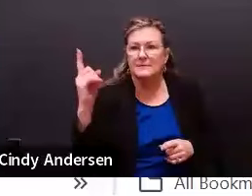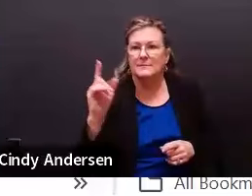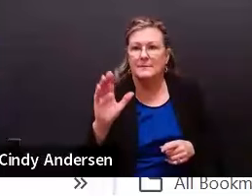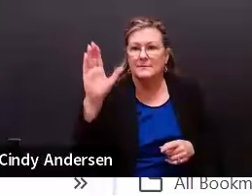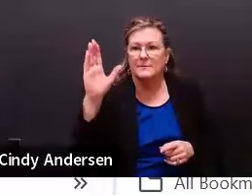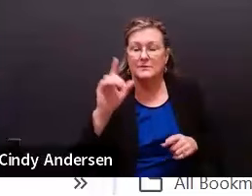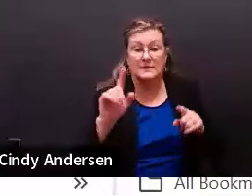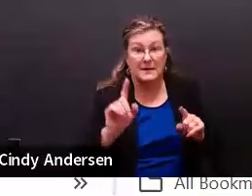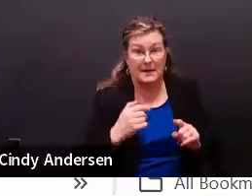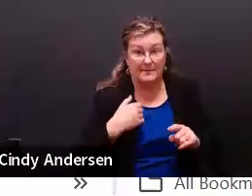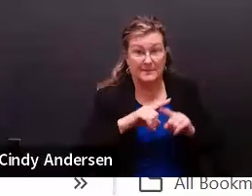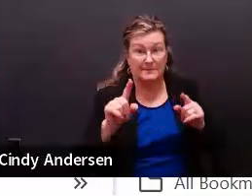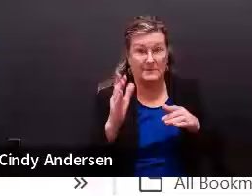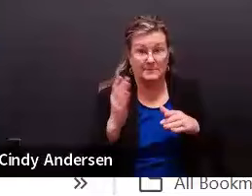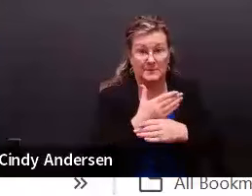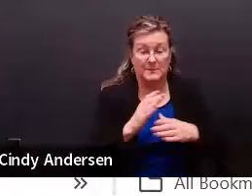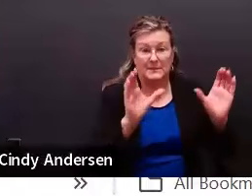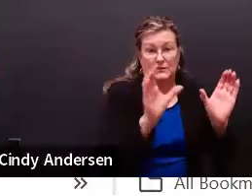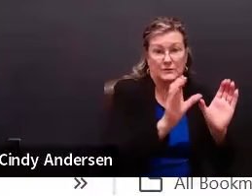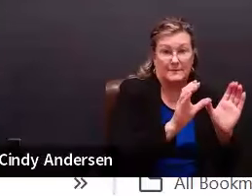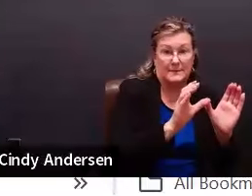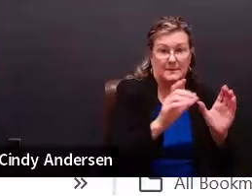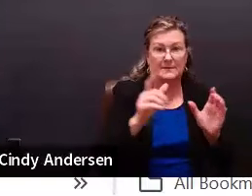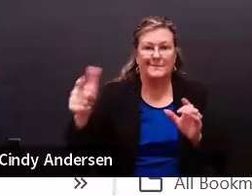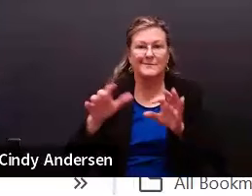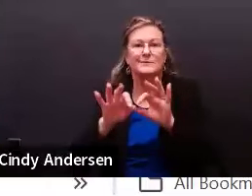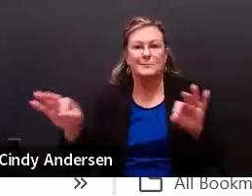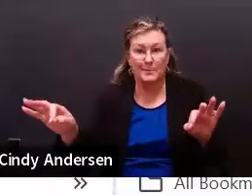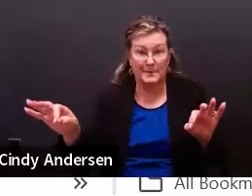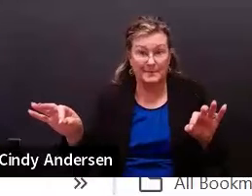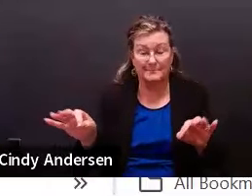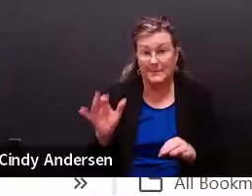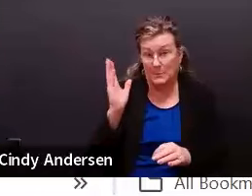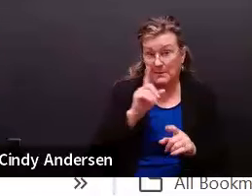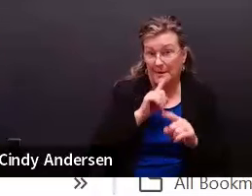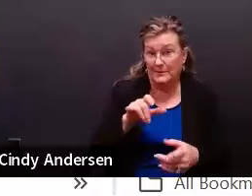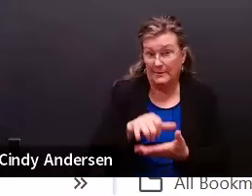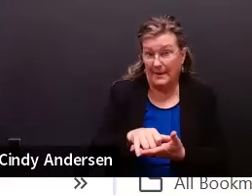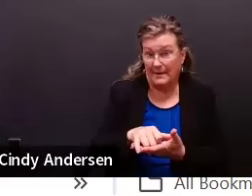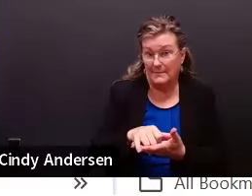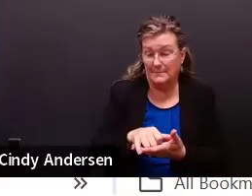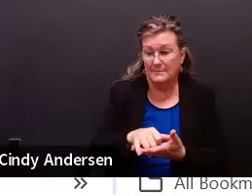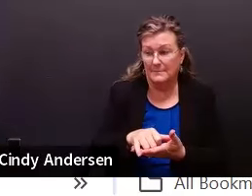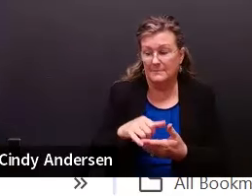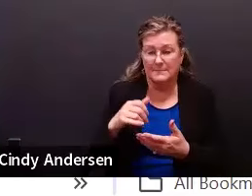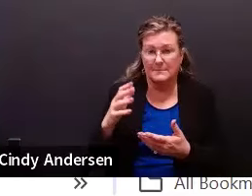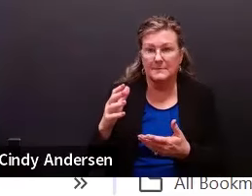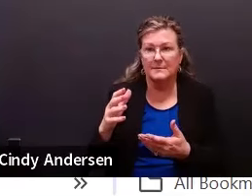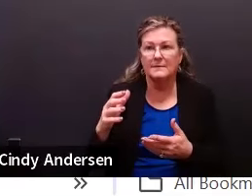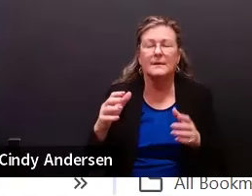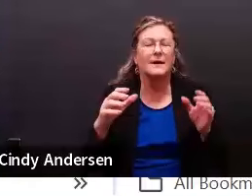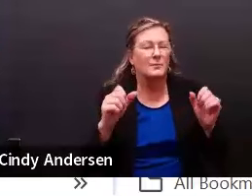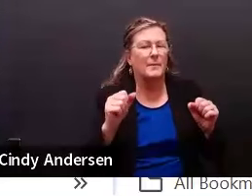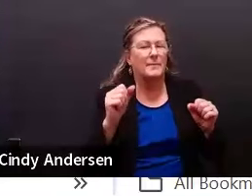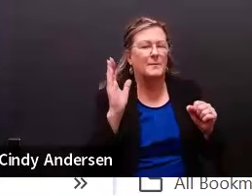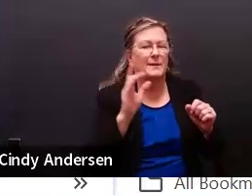there a difference between a certificate and a diploma? And so I don't know if that's going to be answered within what you guys are about to do. It